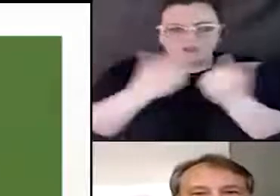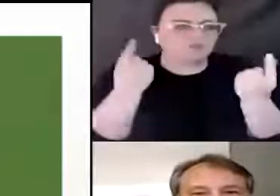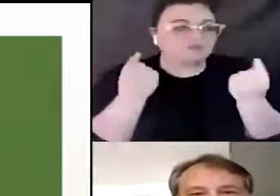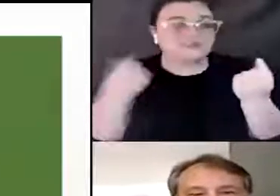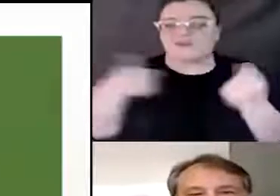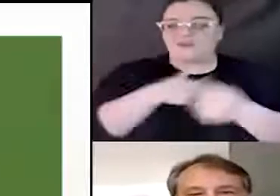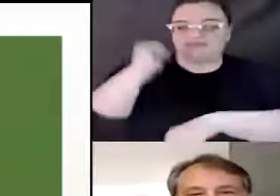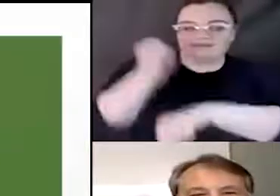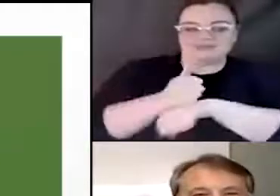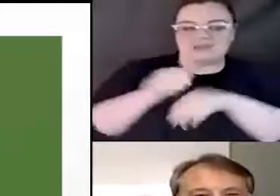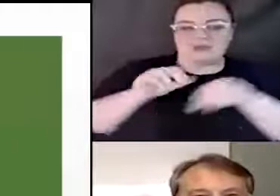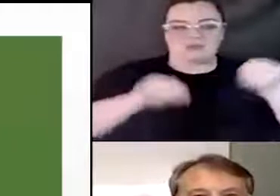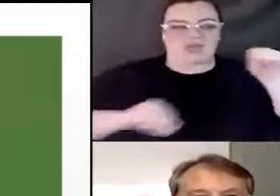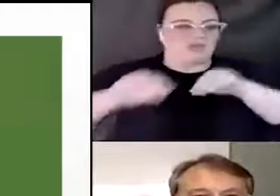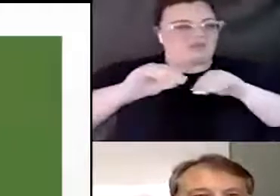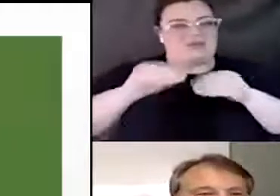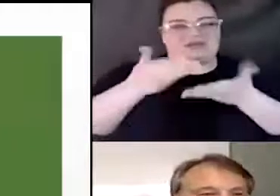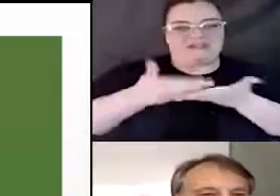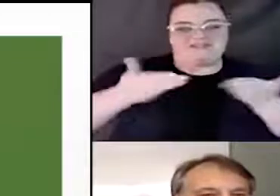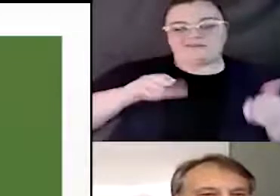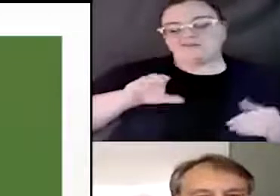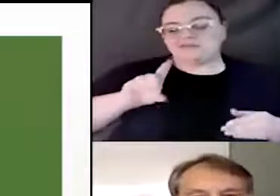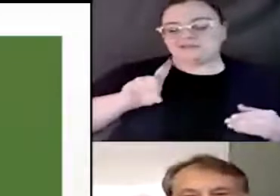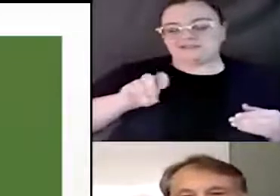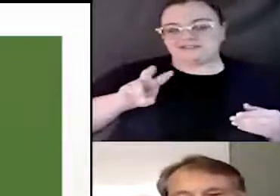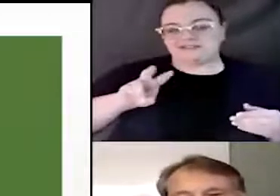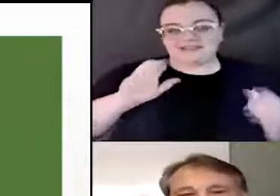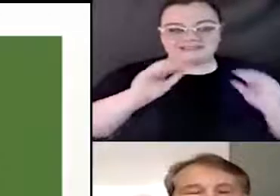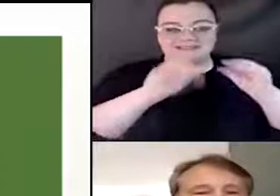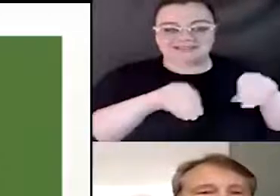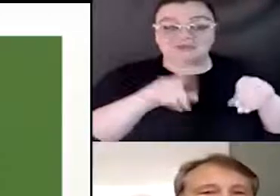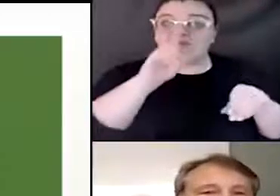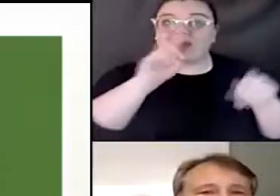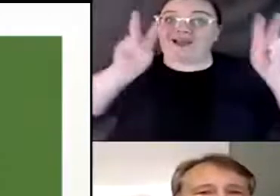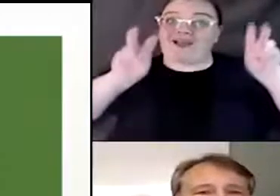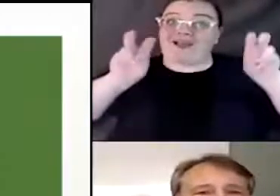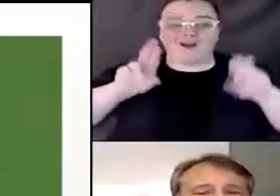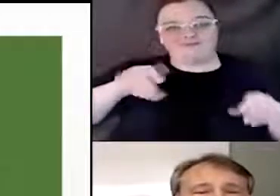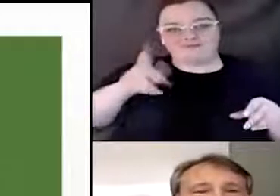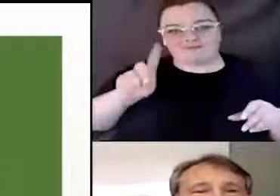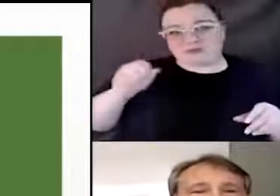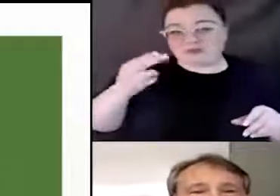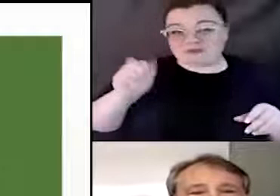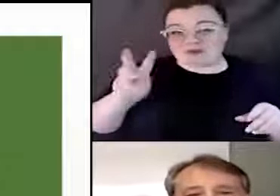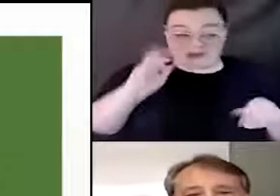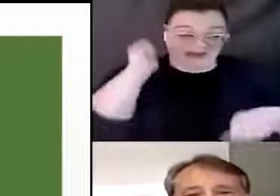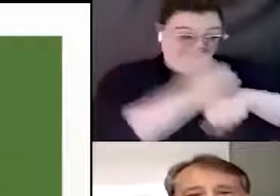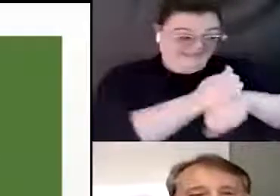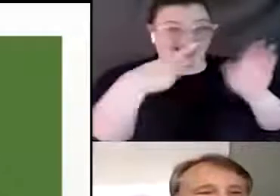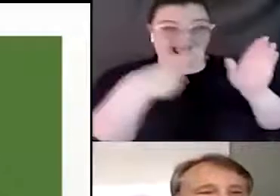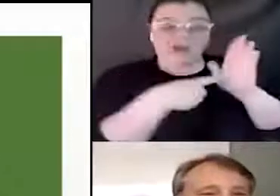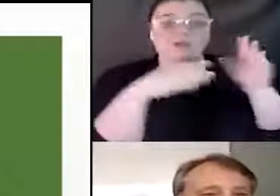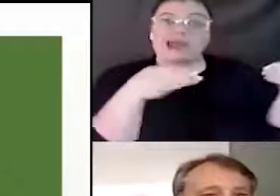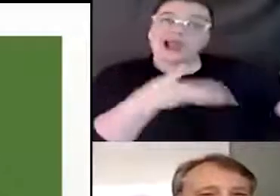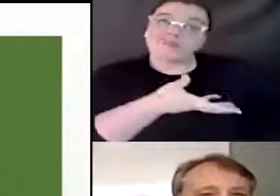device installation demonstration unit. That's a fancy word for a road show that we can take to workshops and